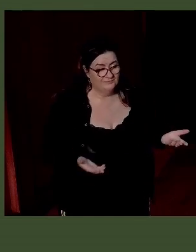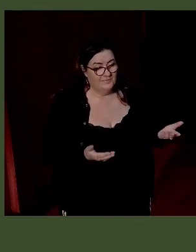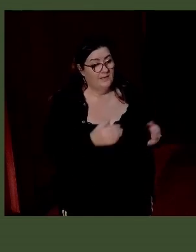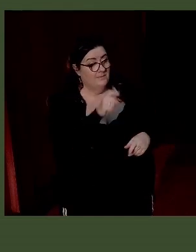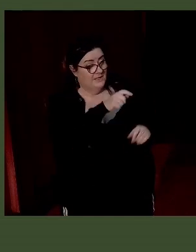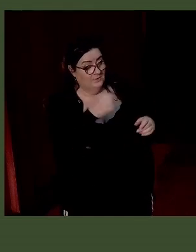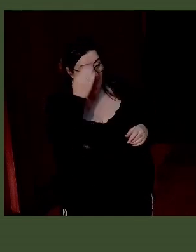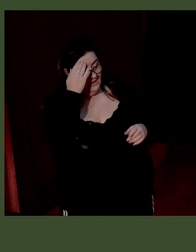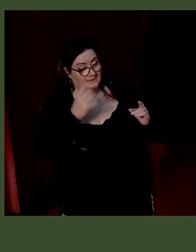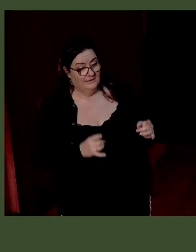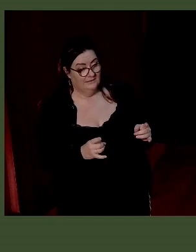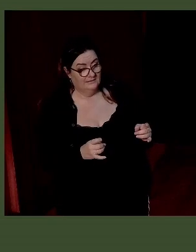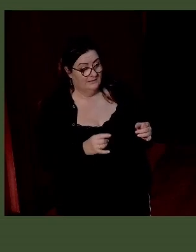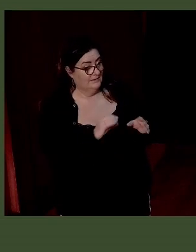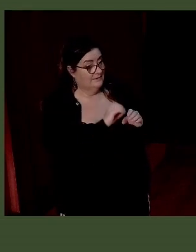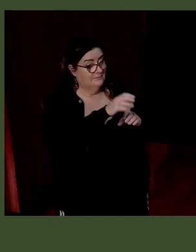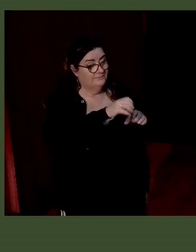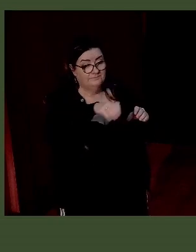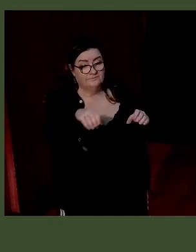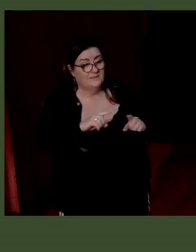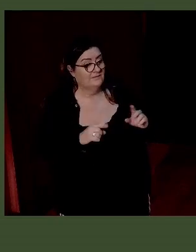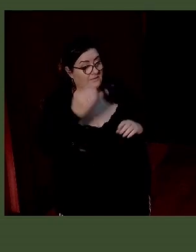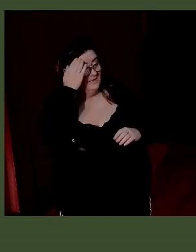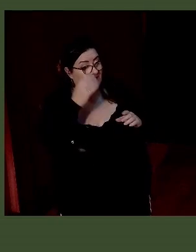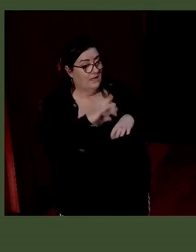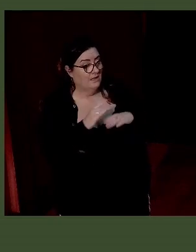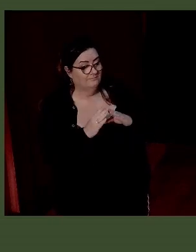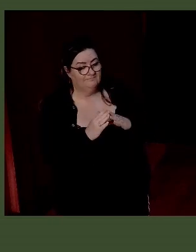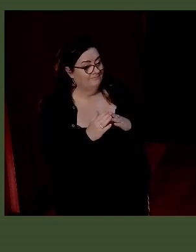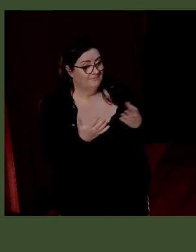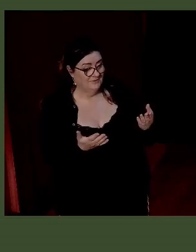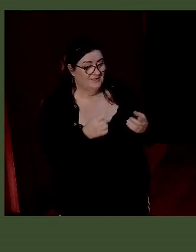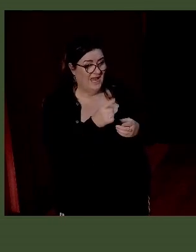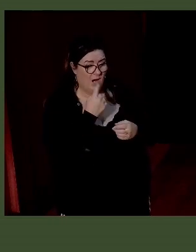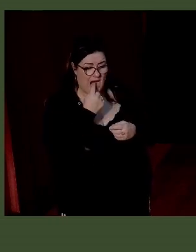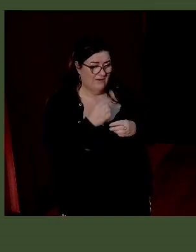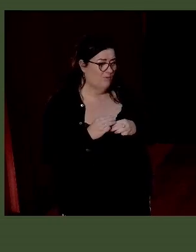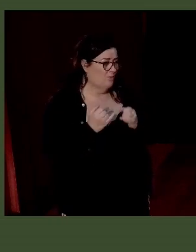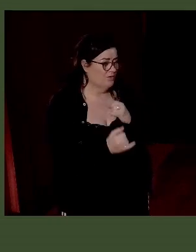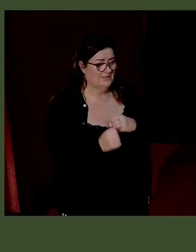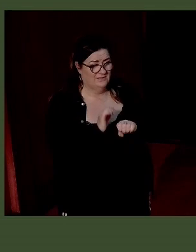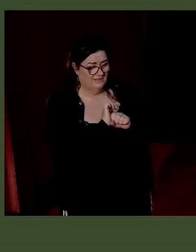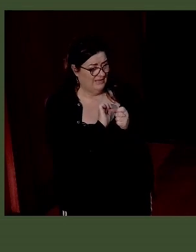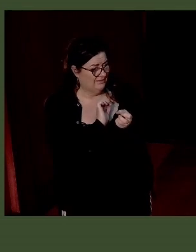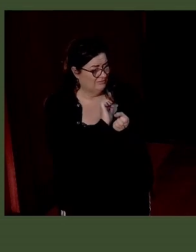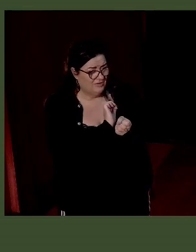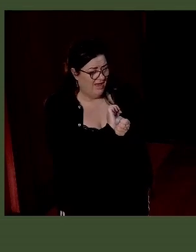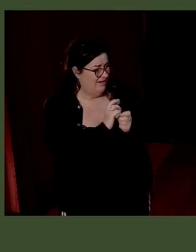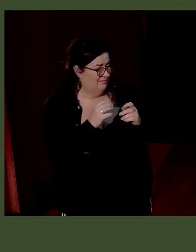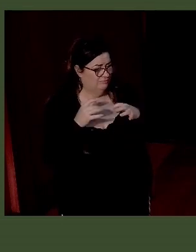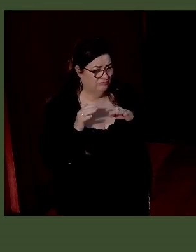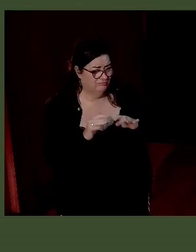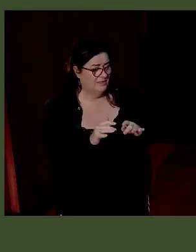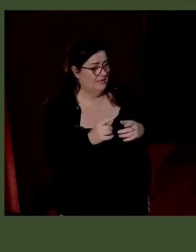mentally ill couldn't be sent to the mental hospital because the mental hospital was even more overcrowded. A hospital with